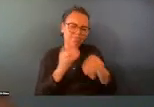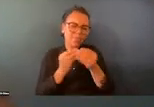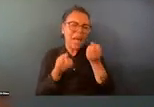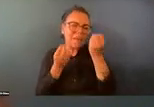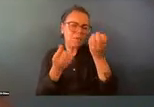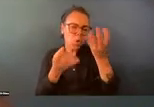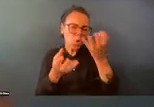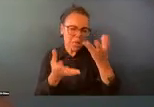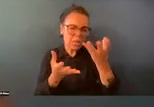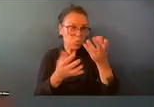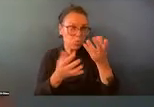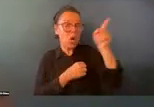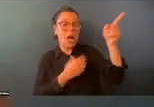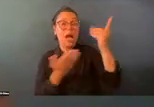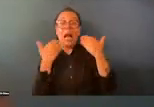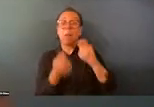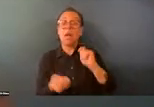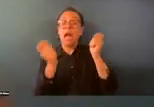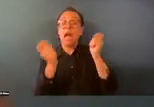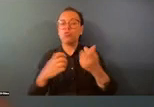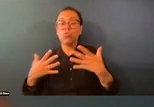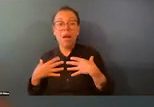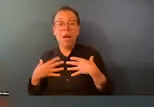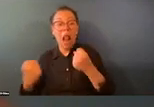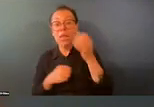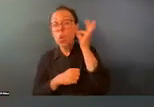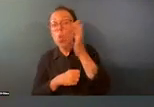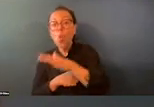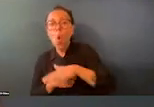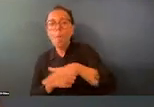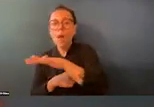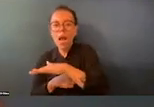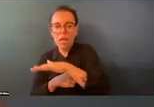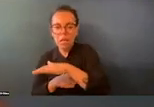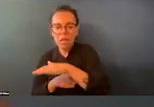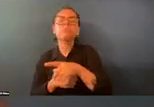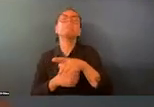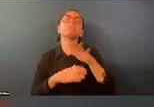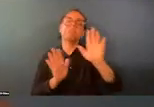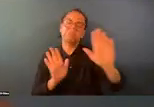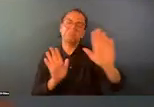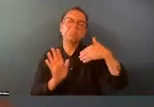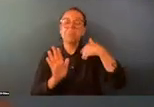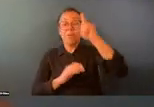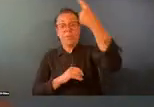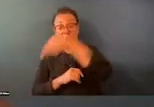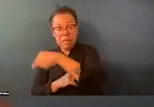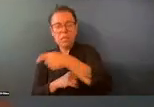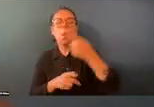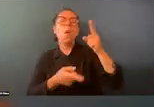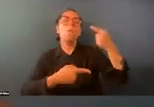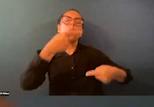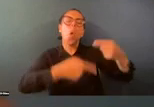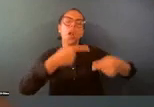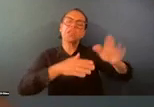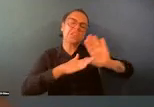why we need to think about health and well-being of women in a changing climate before diving into some global policy in this area.